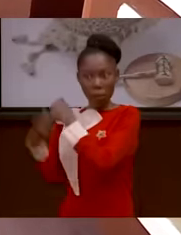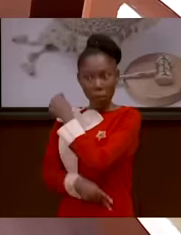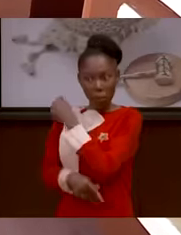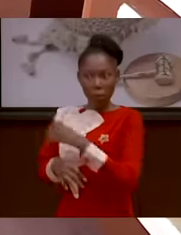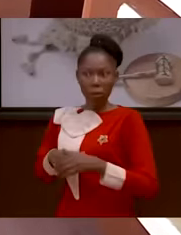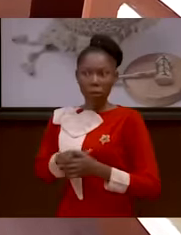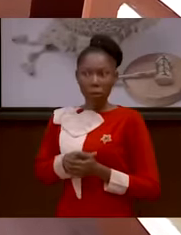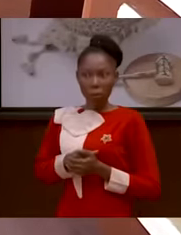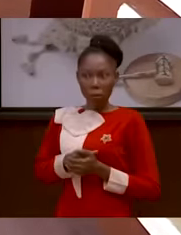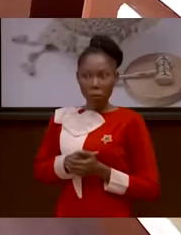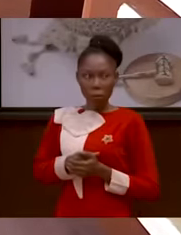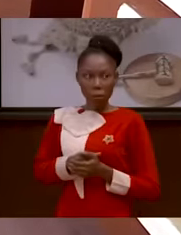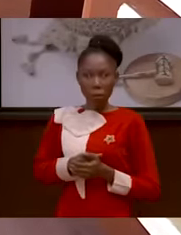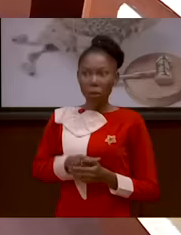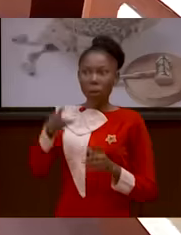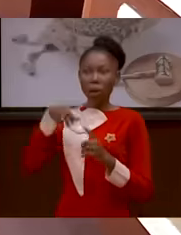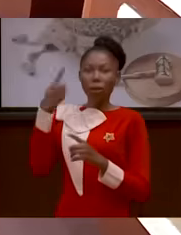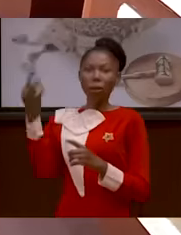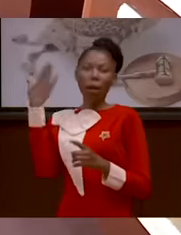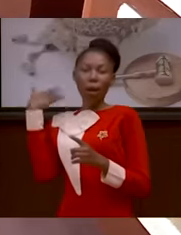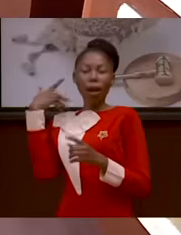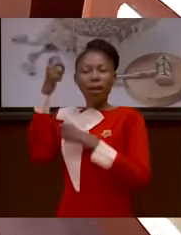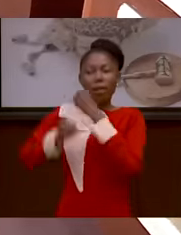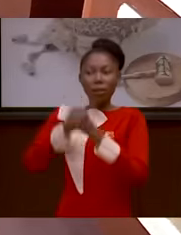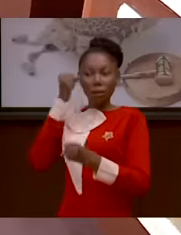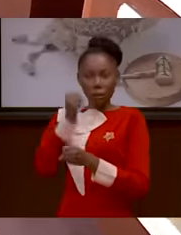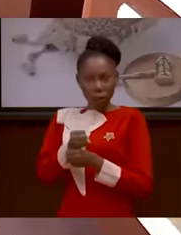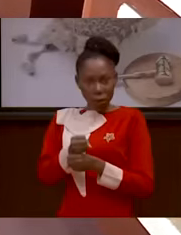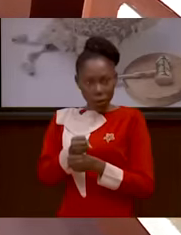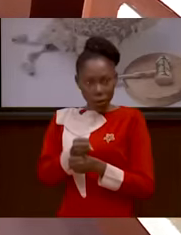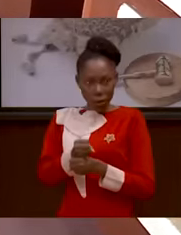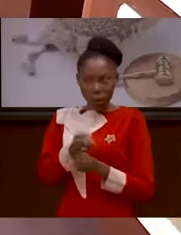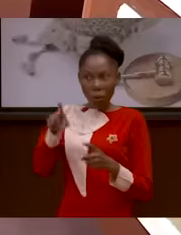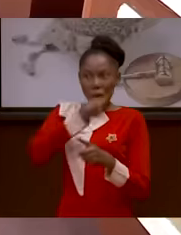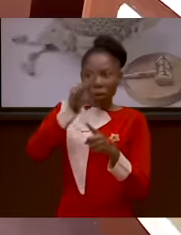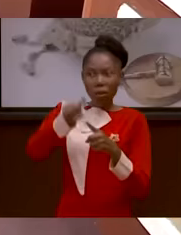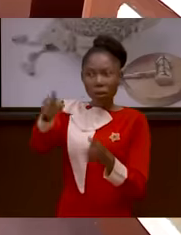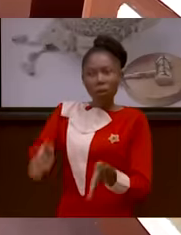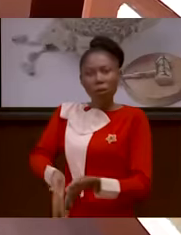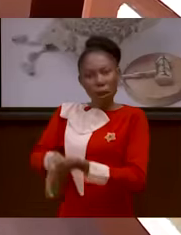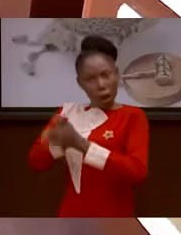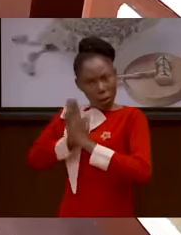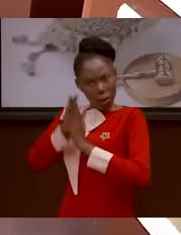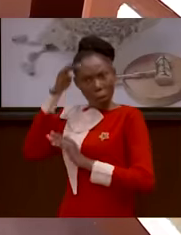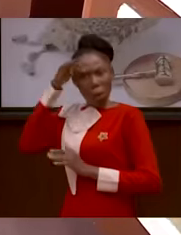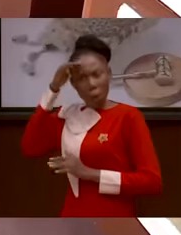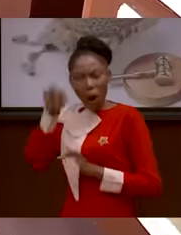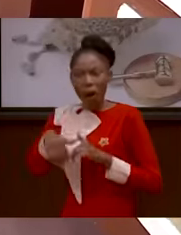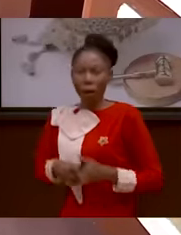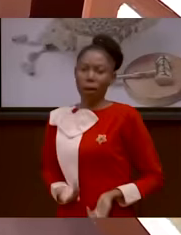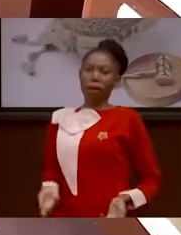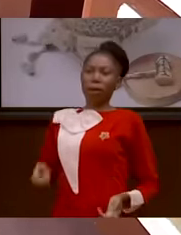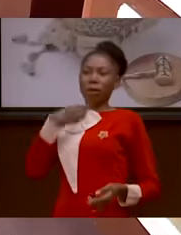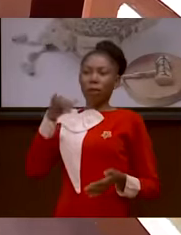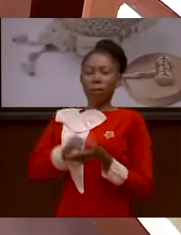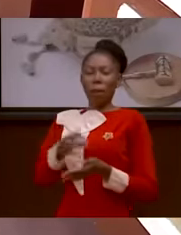Even last year that I saw Anthony in the church, he was shouting with the boy. And now has the boy that Kilo Shele. He now said, my daddy